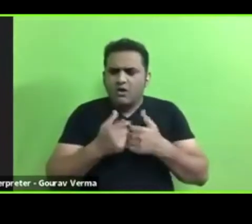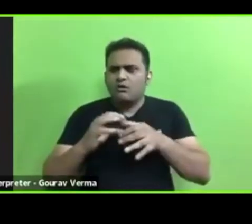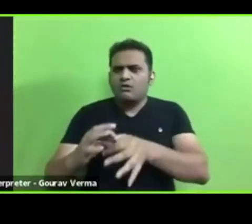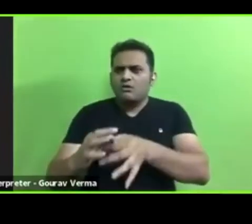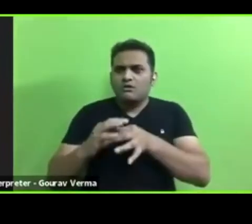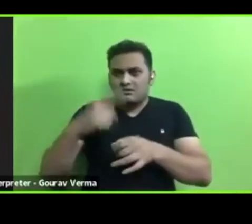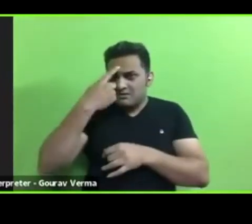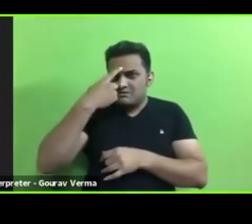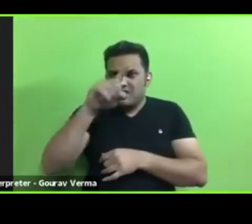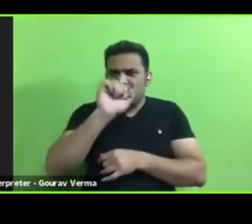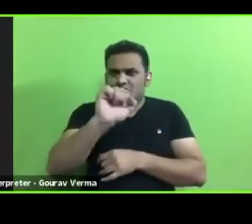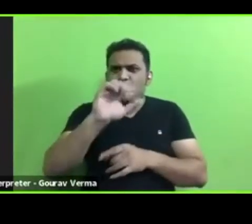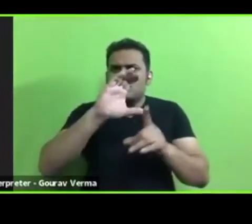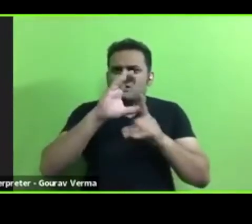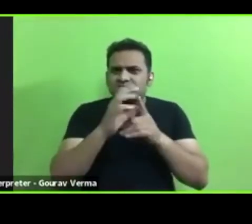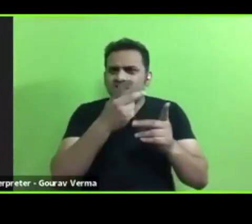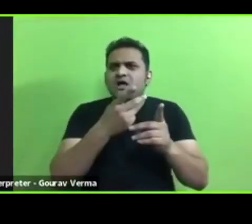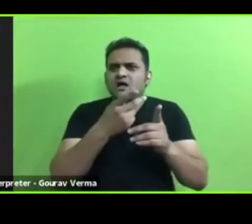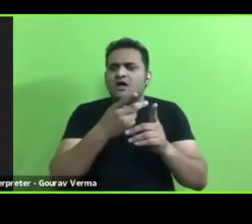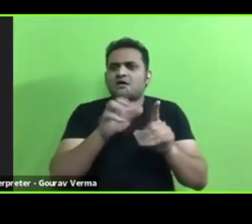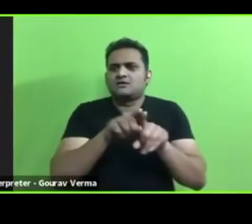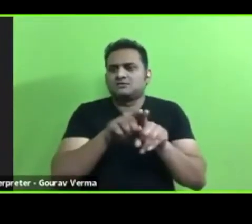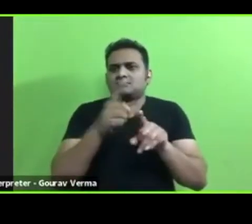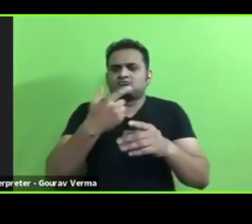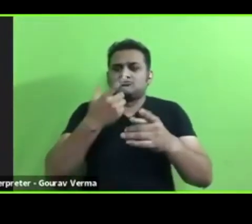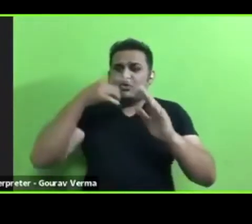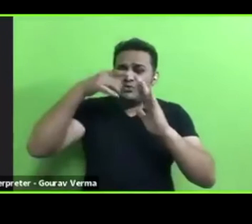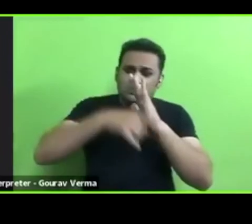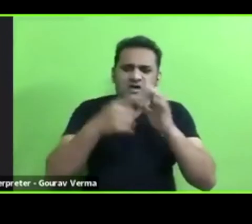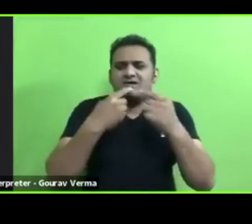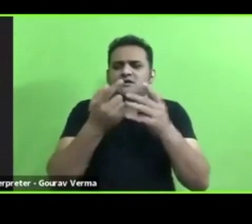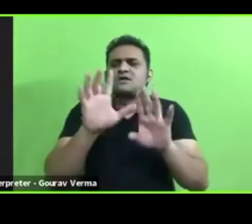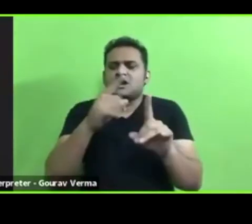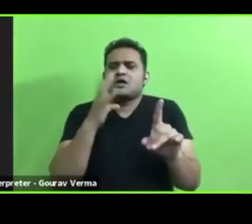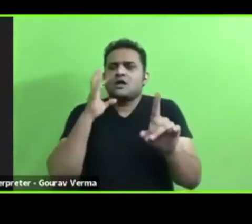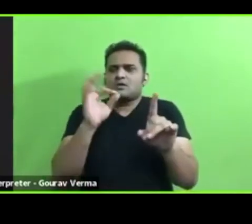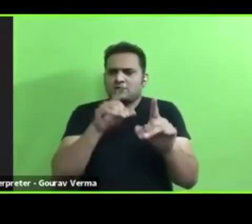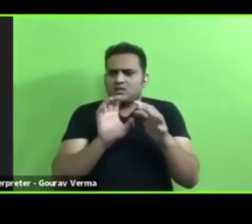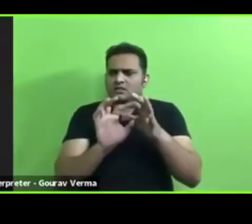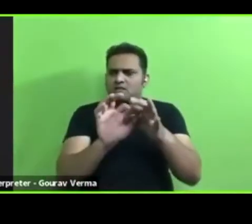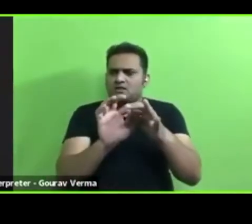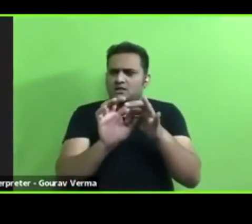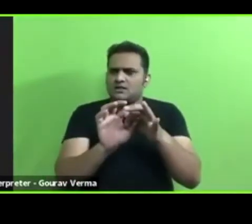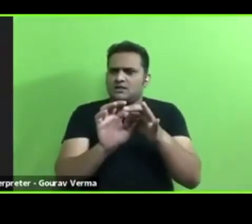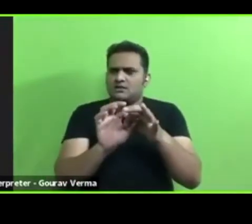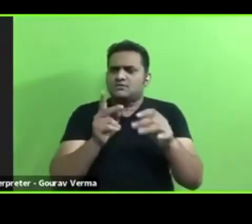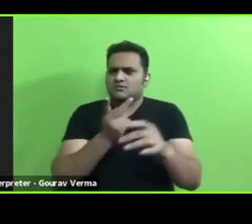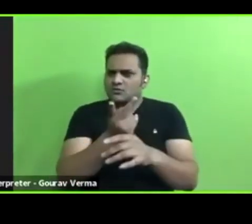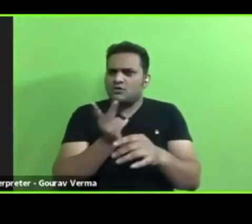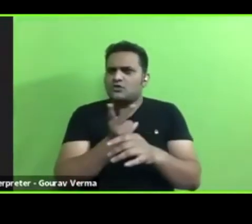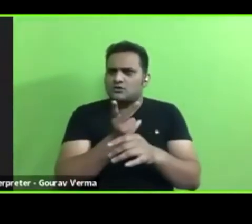Maharashtra tradition, the Marathi tradition. And I won't go into the history of that, but it's a very important link and connection of this